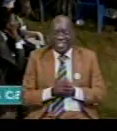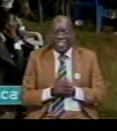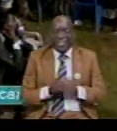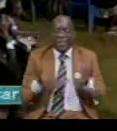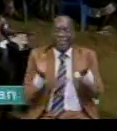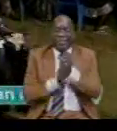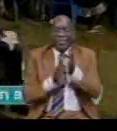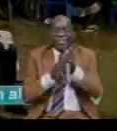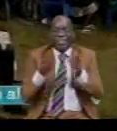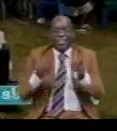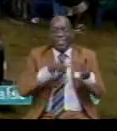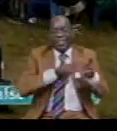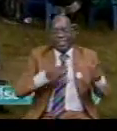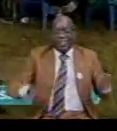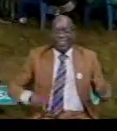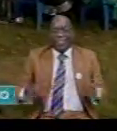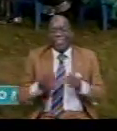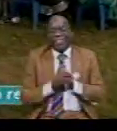Lord.